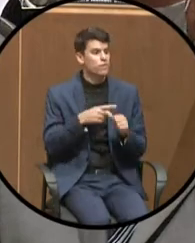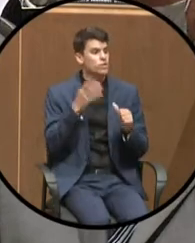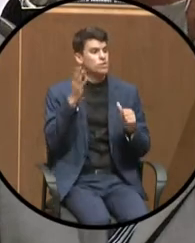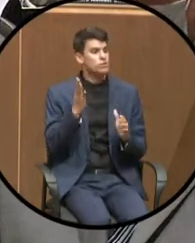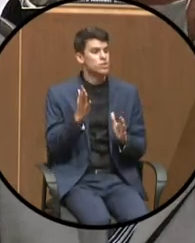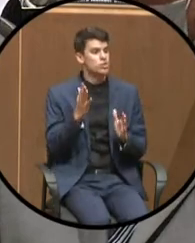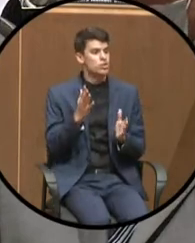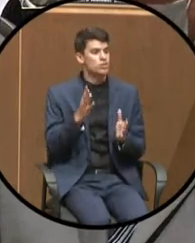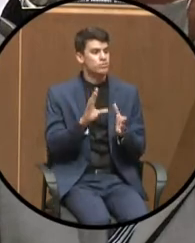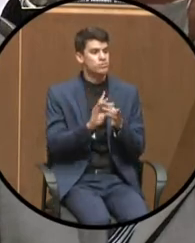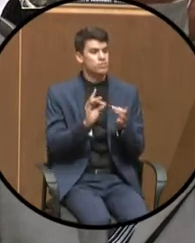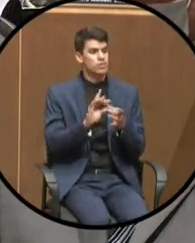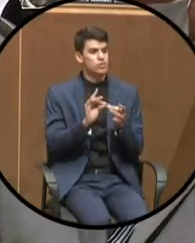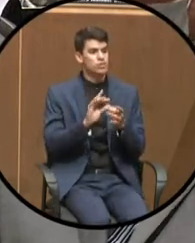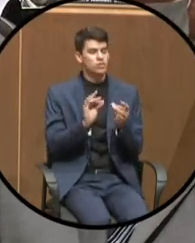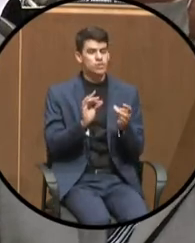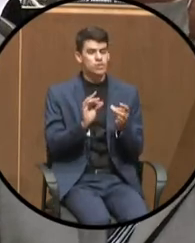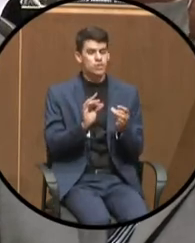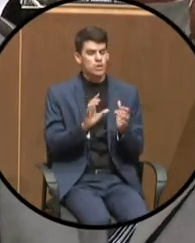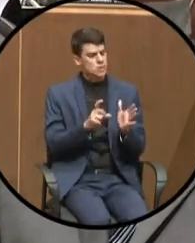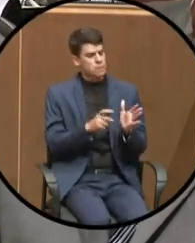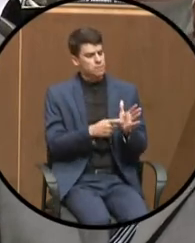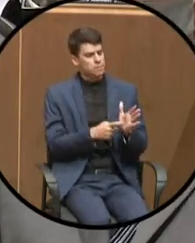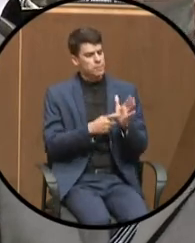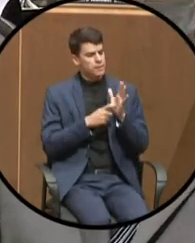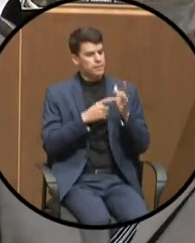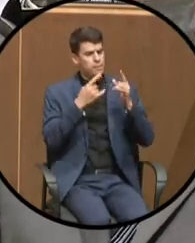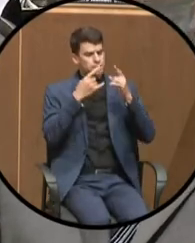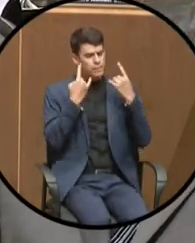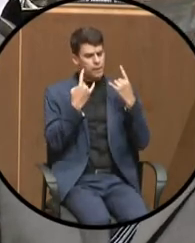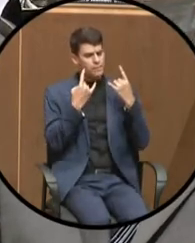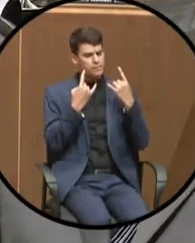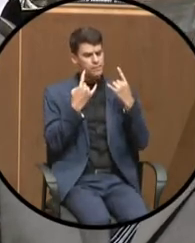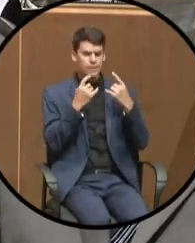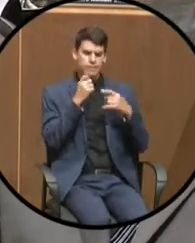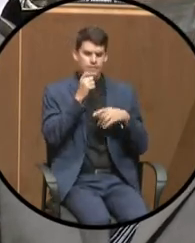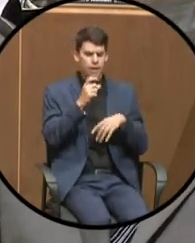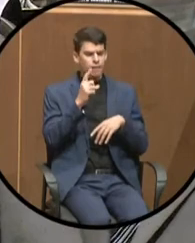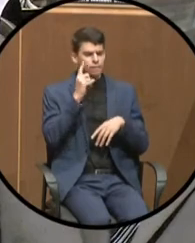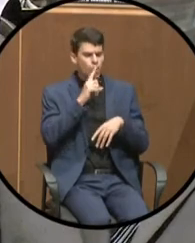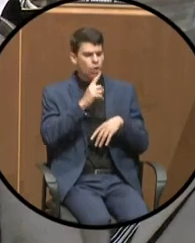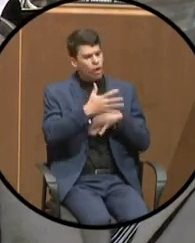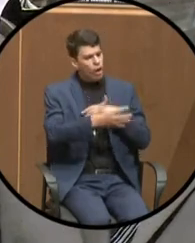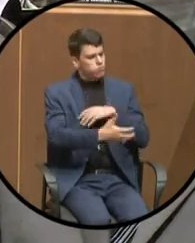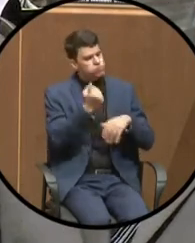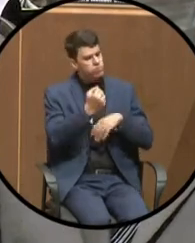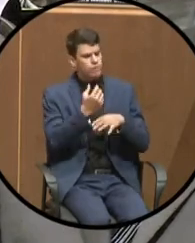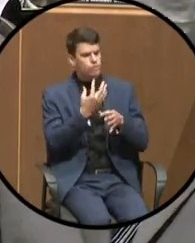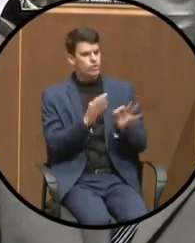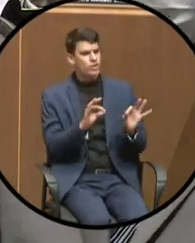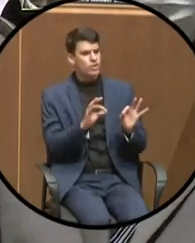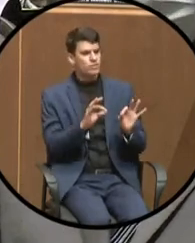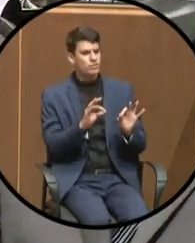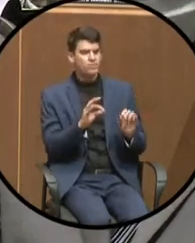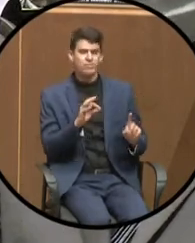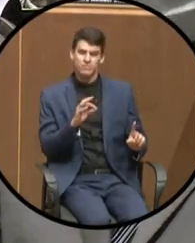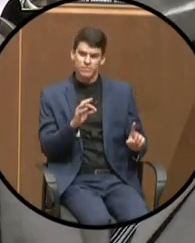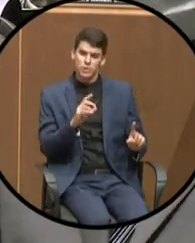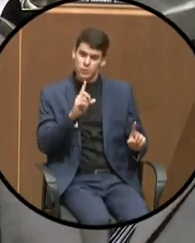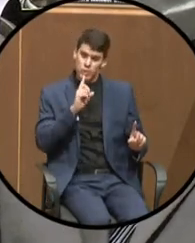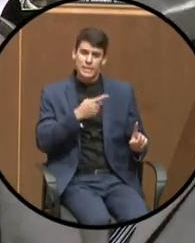today said, mandating masks, this isn't something designed to take away your freedom. He is